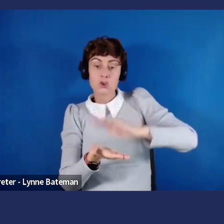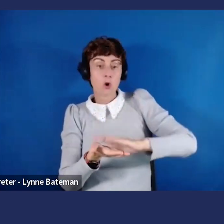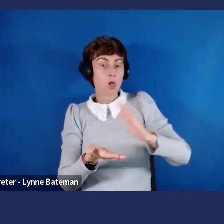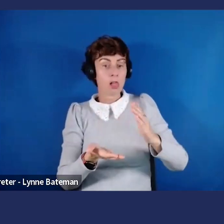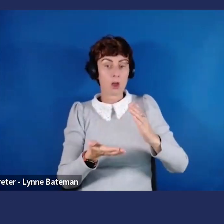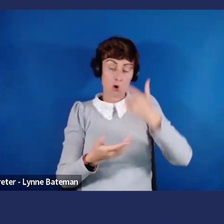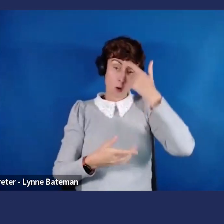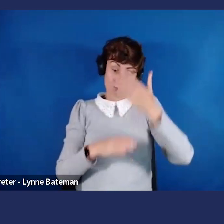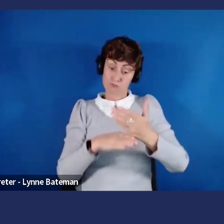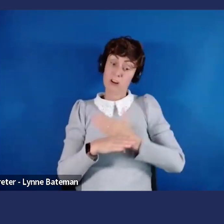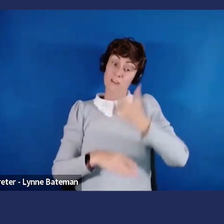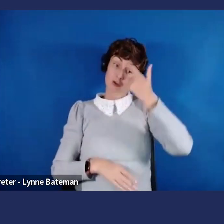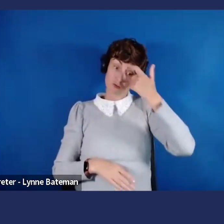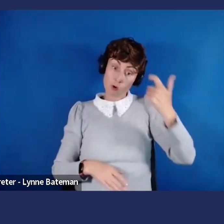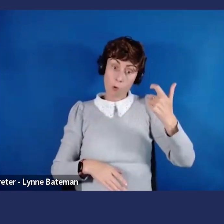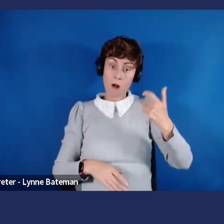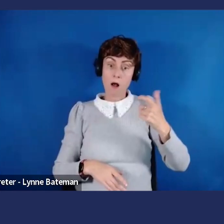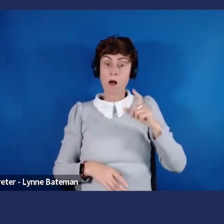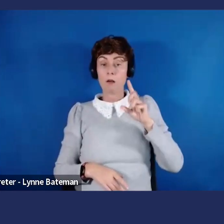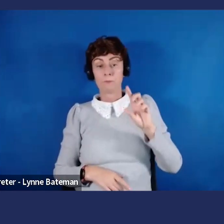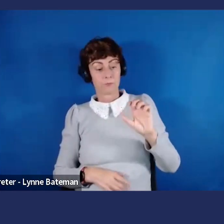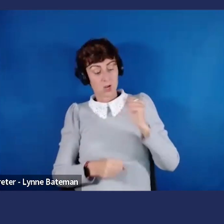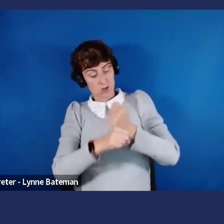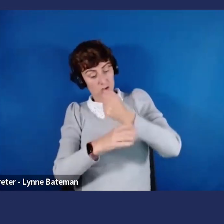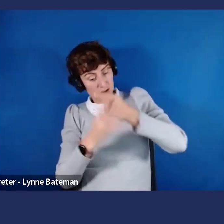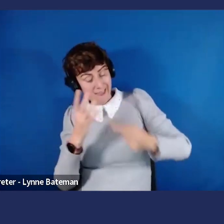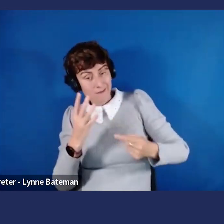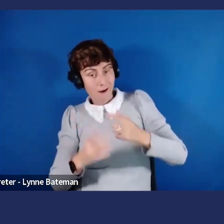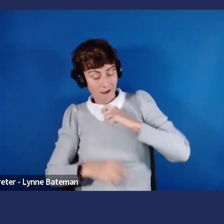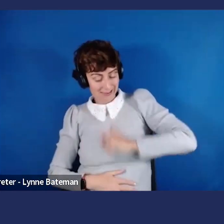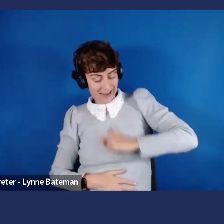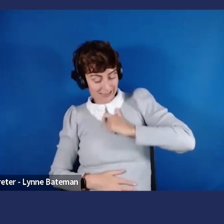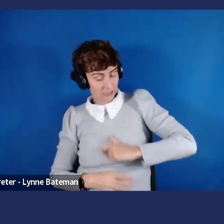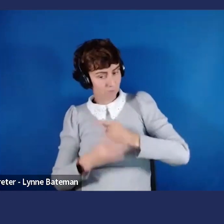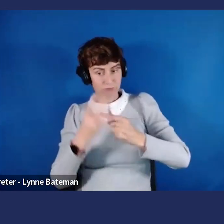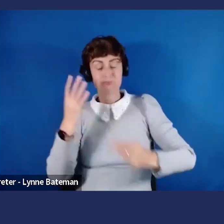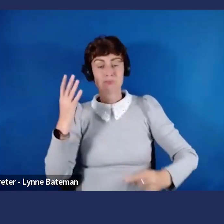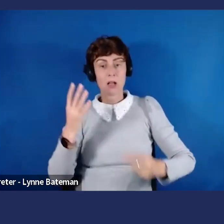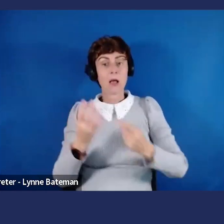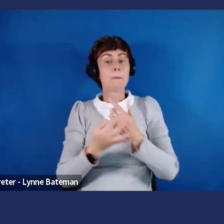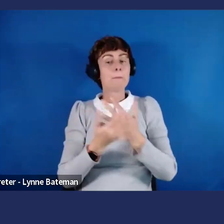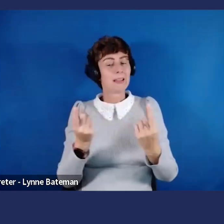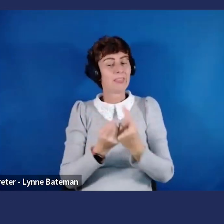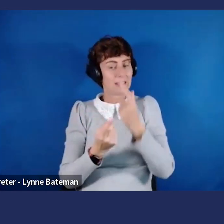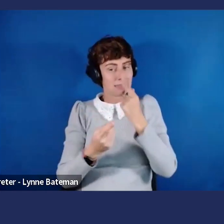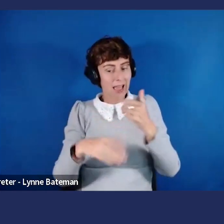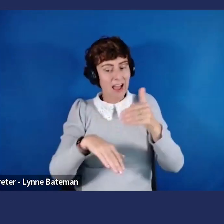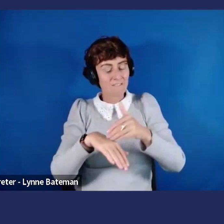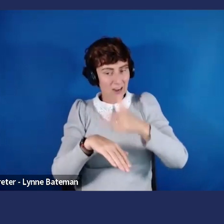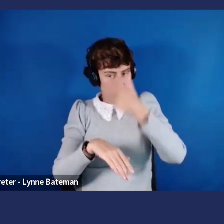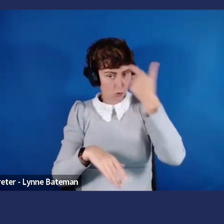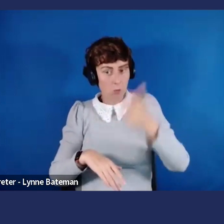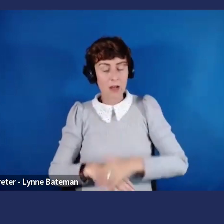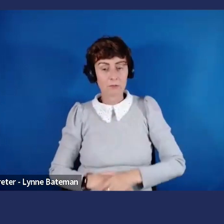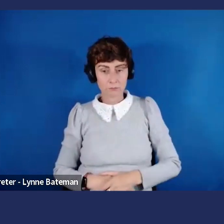identity, sexuality, and disability, to name a few aspects. In 1879, British medical student